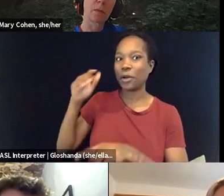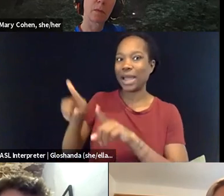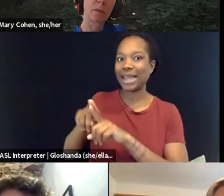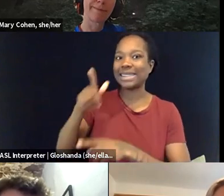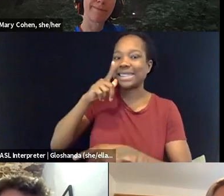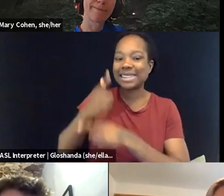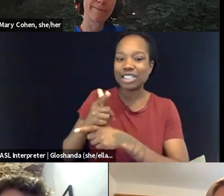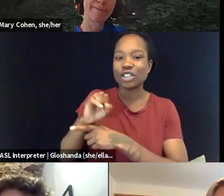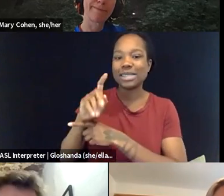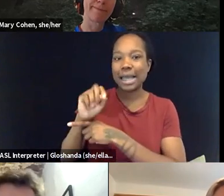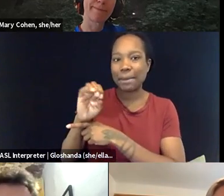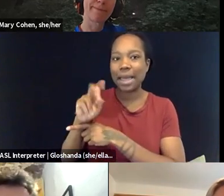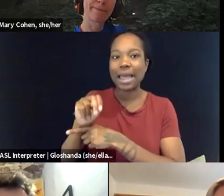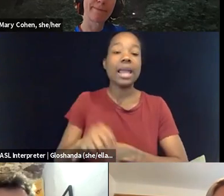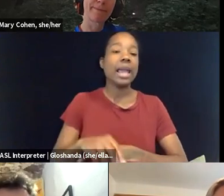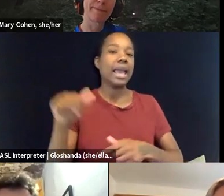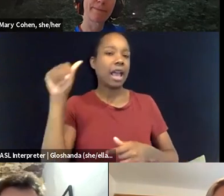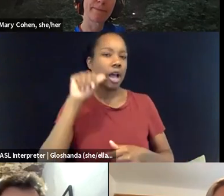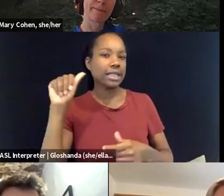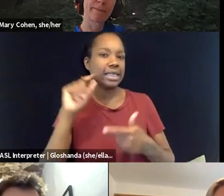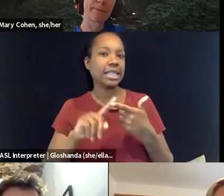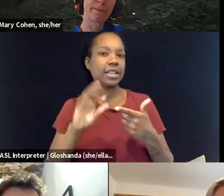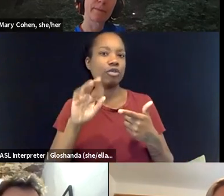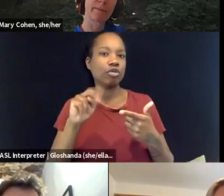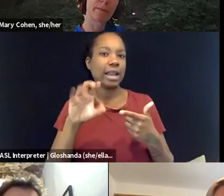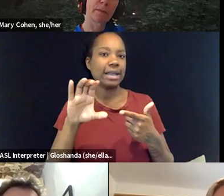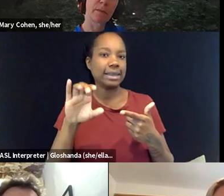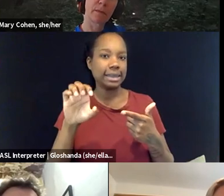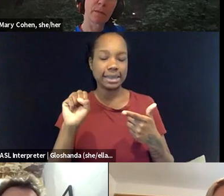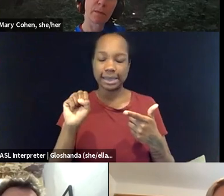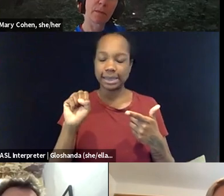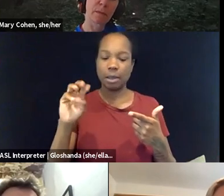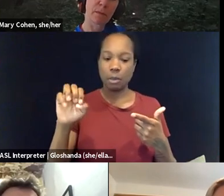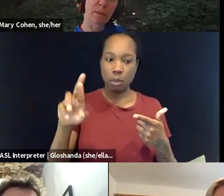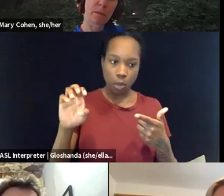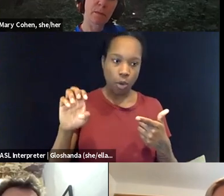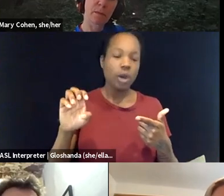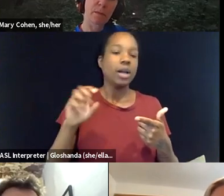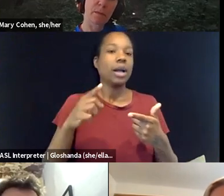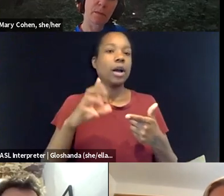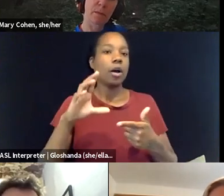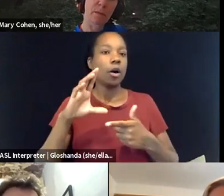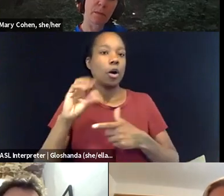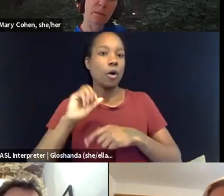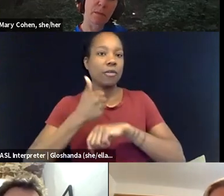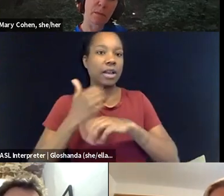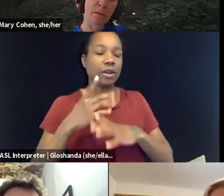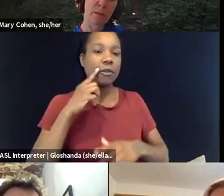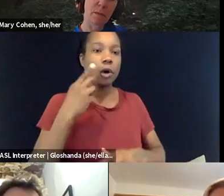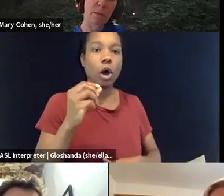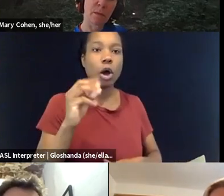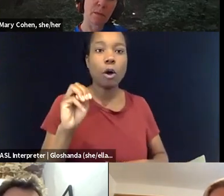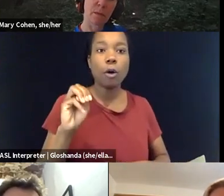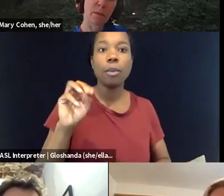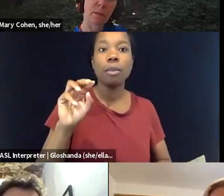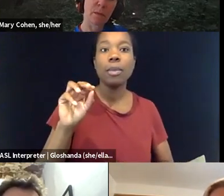right. And Auntie Frances Moore, co-founder of Homefulness, as well as